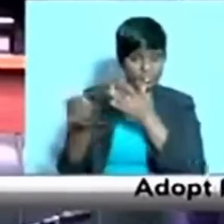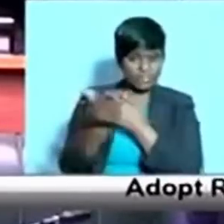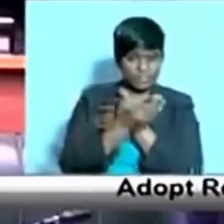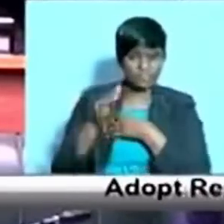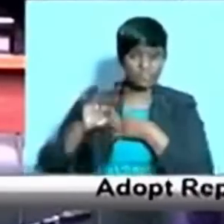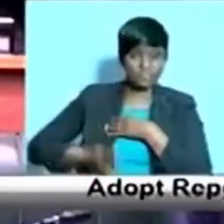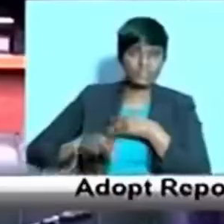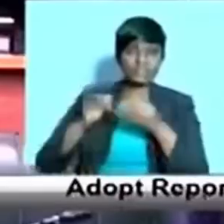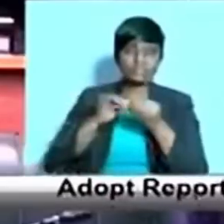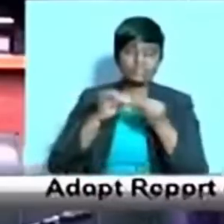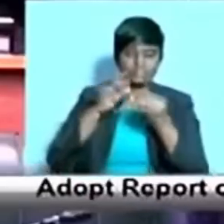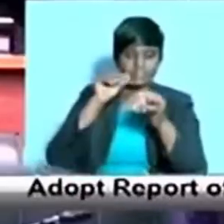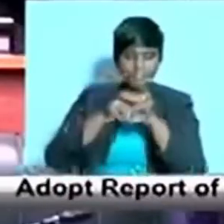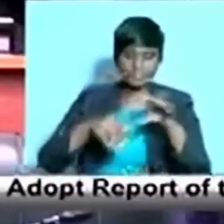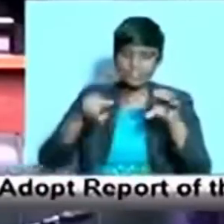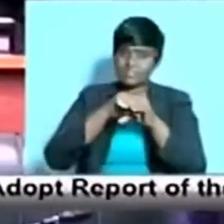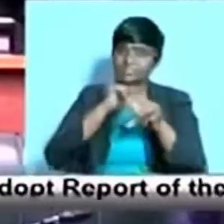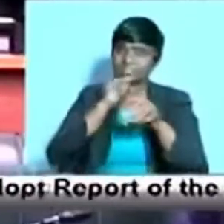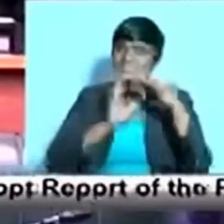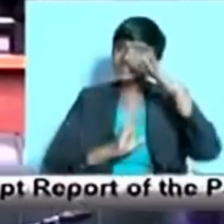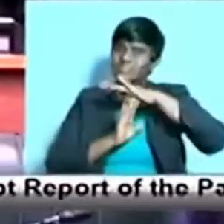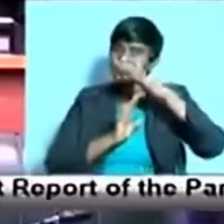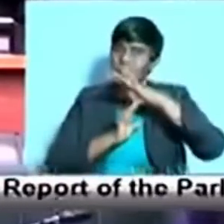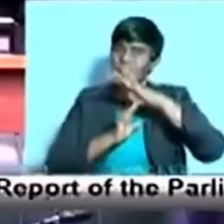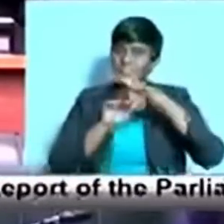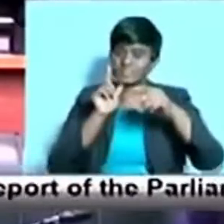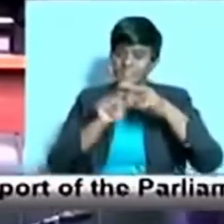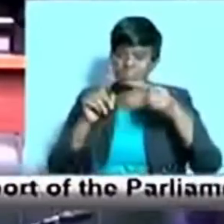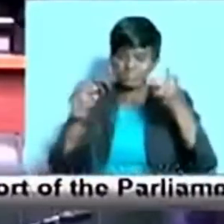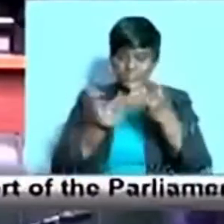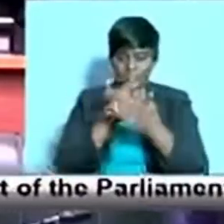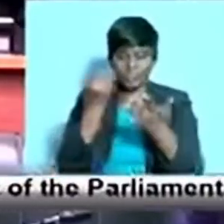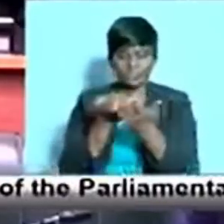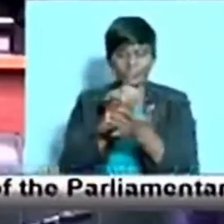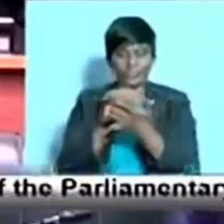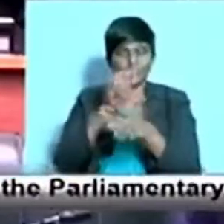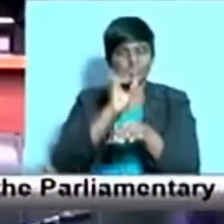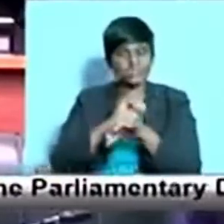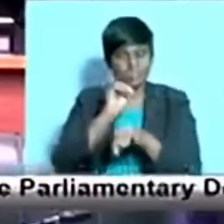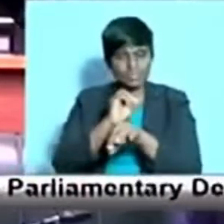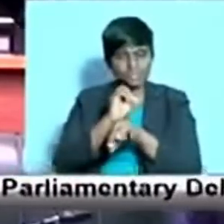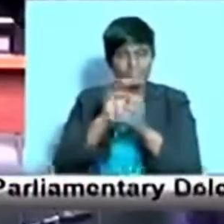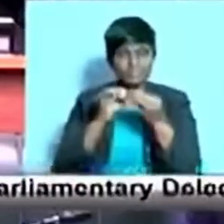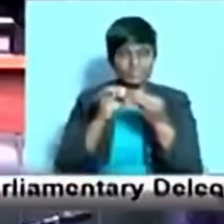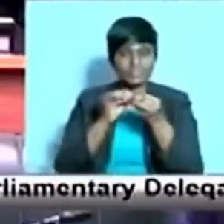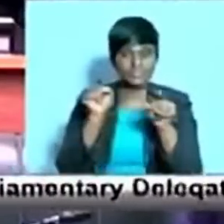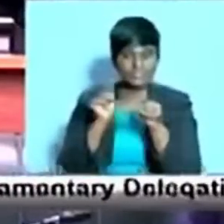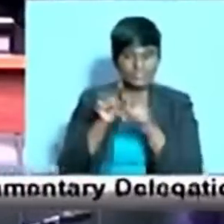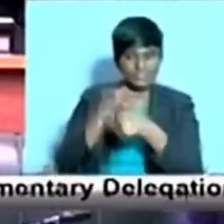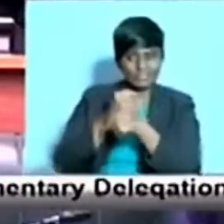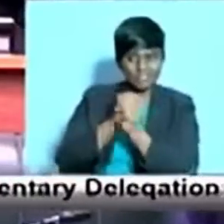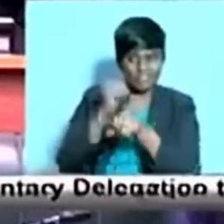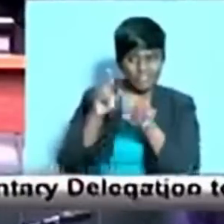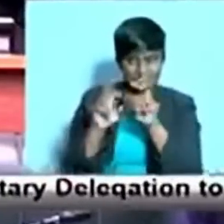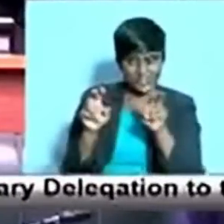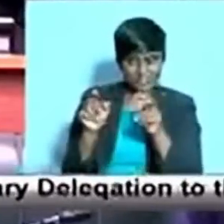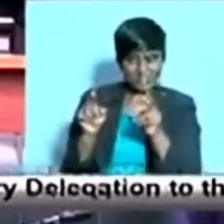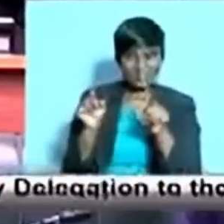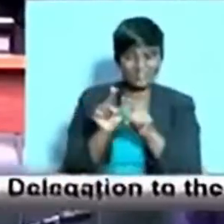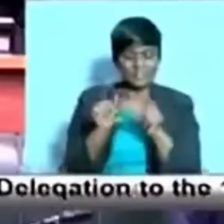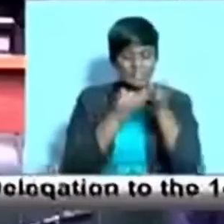benefits include, but not limited to, new economic opportunities, accelerated medical research,